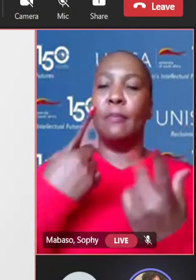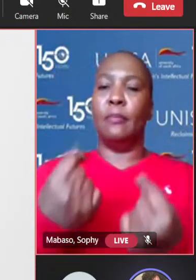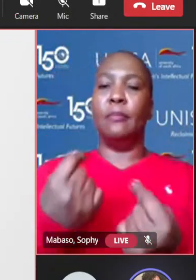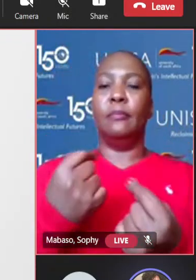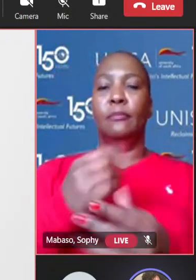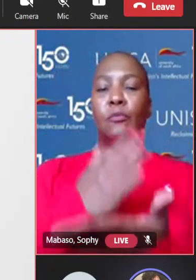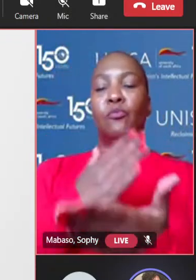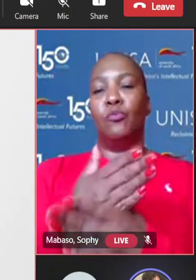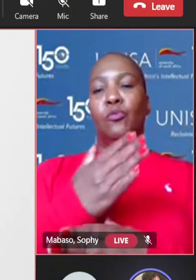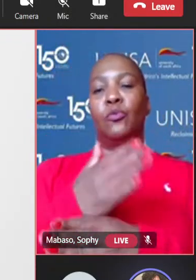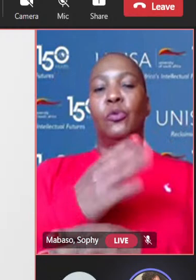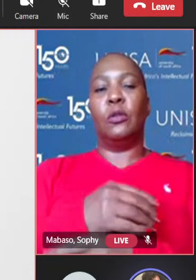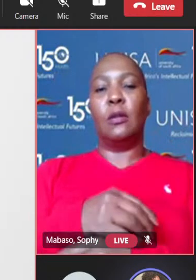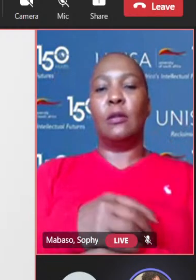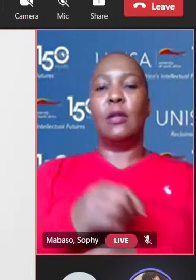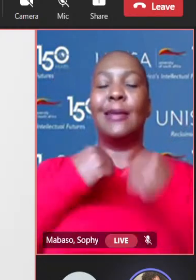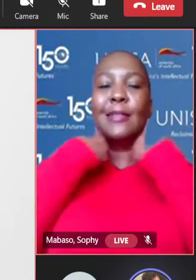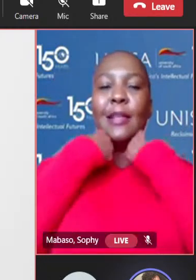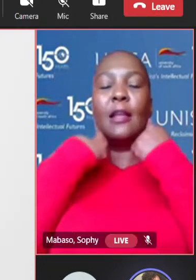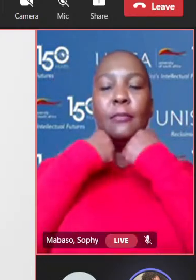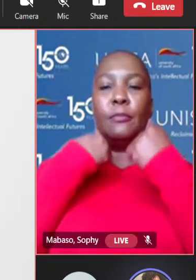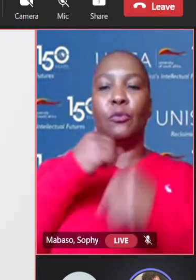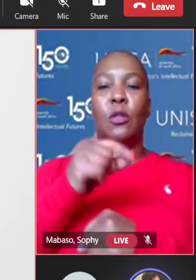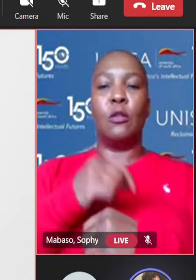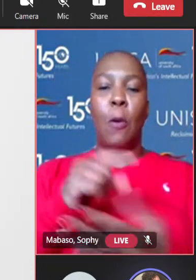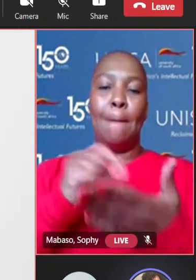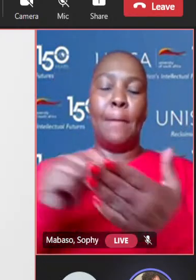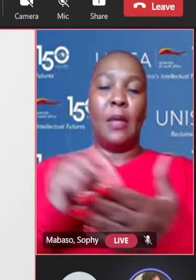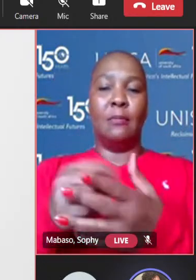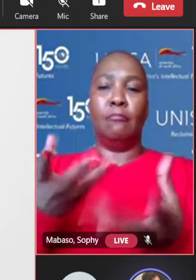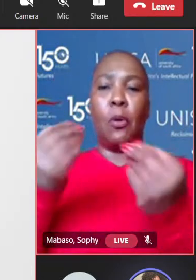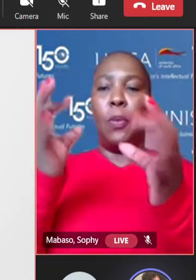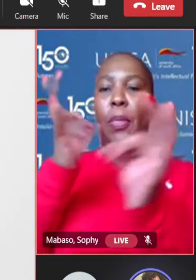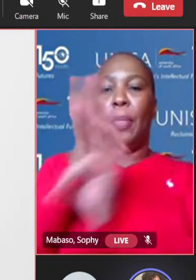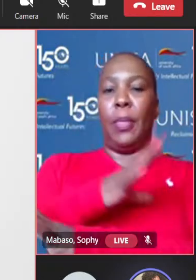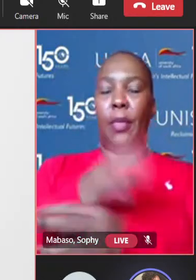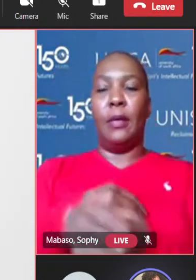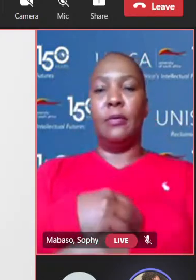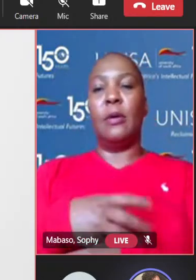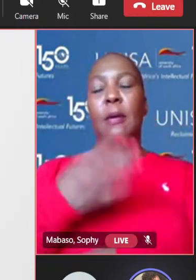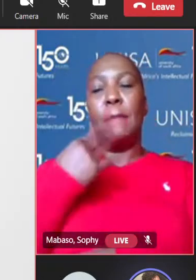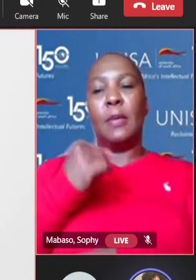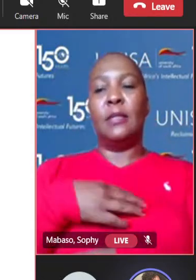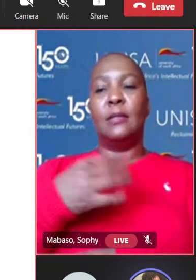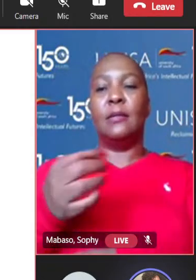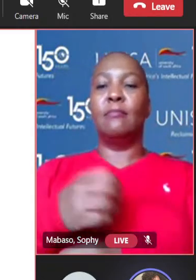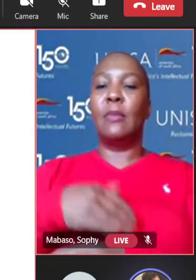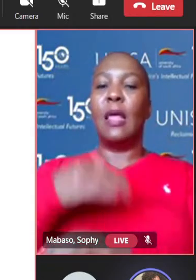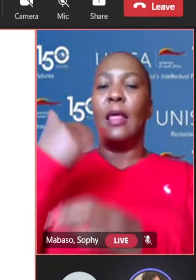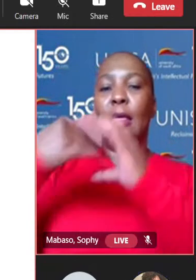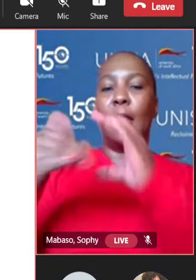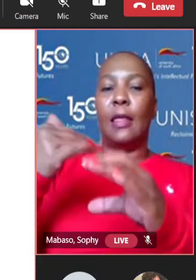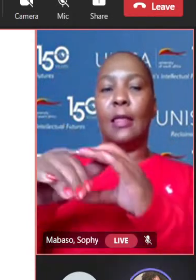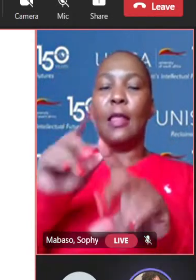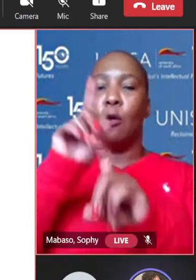back from my Unisa with your marks. If you didn't get it, please send an inquiry so that you can be assisted.